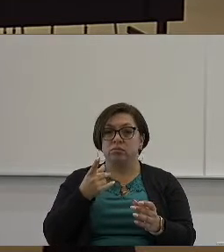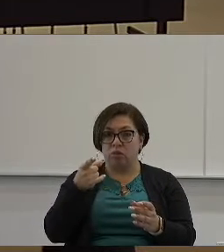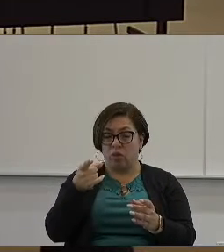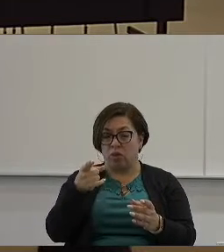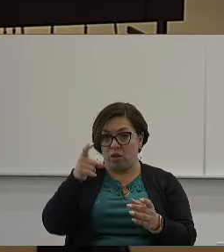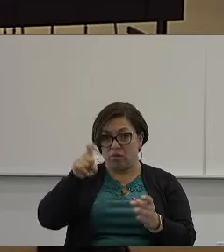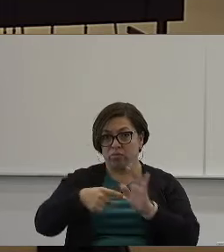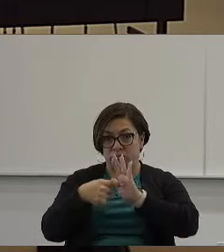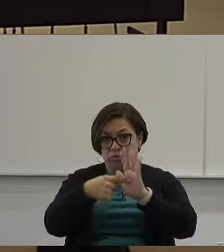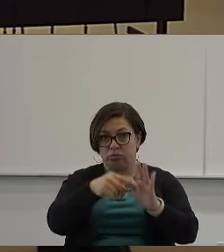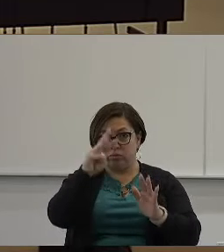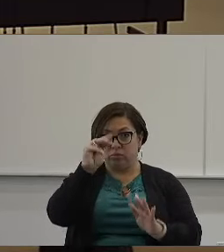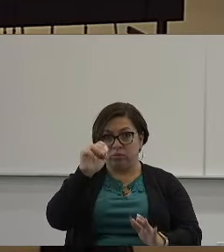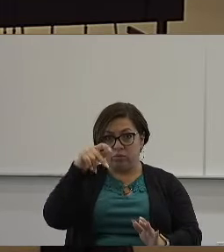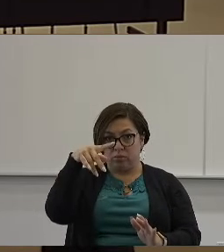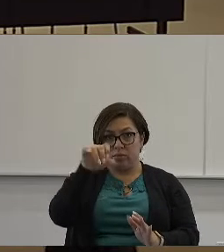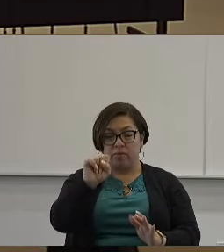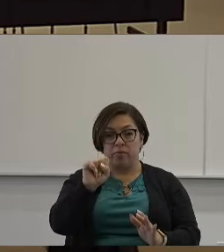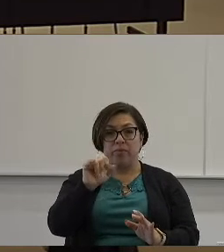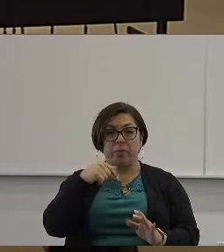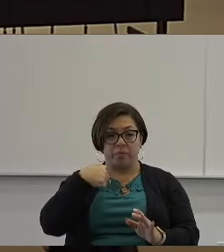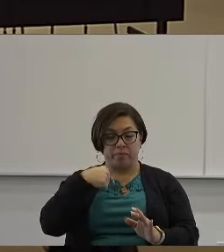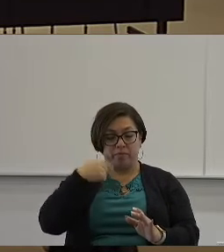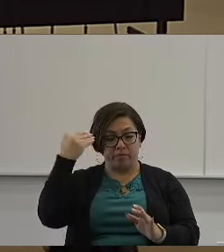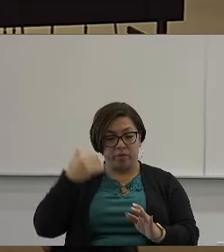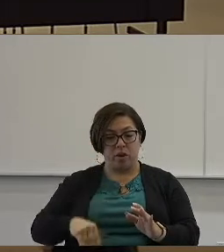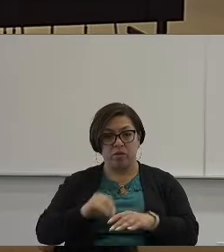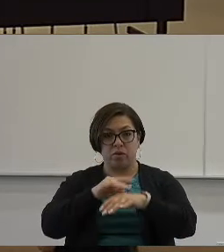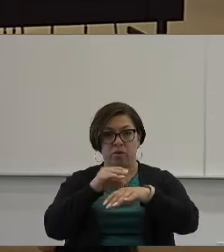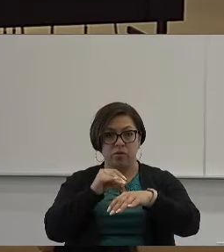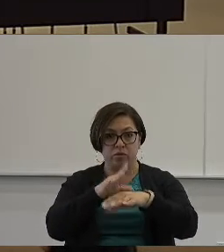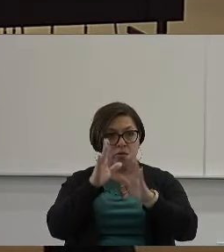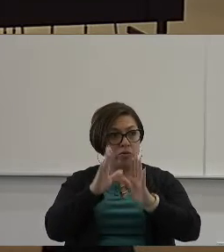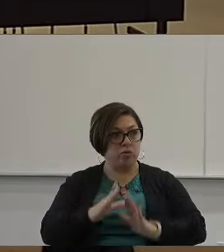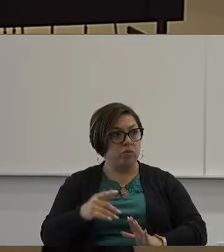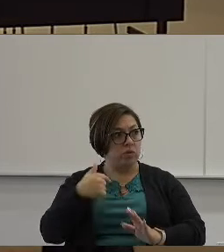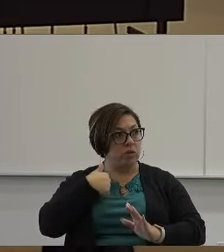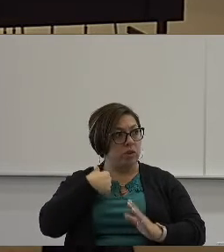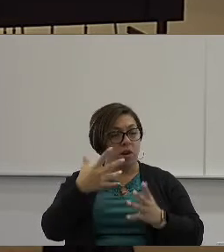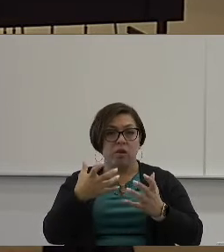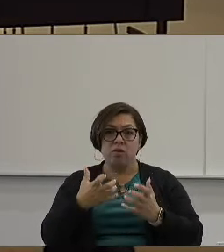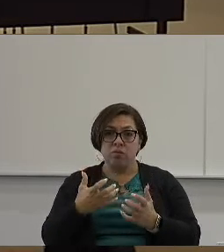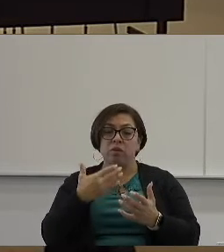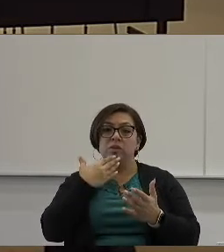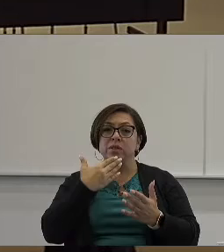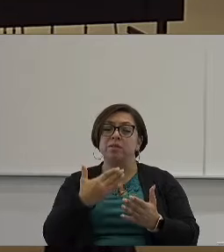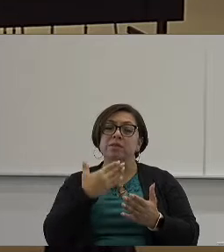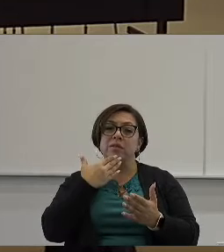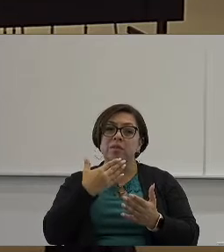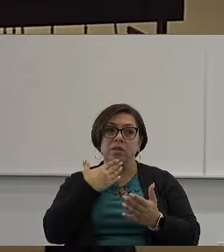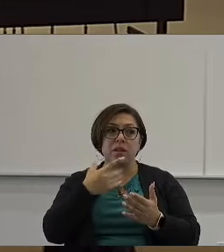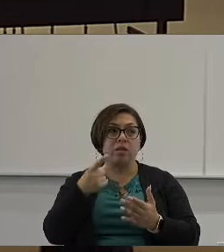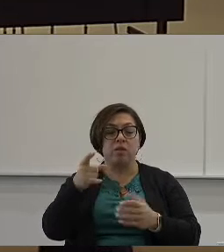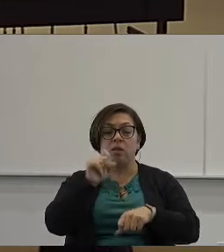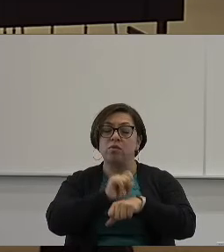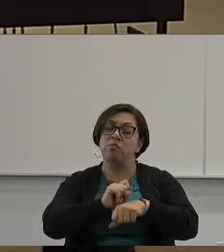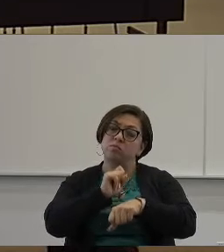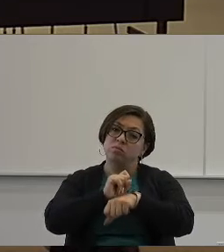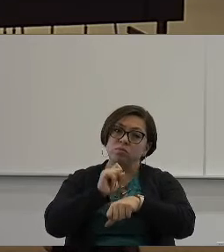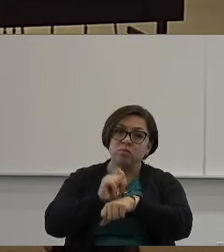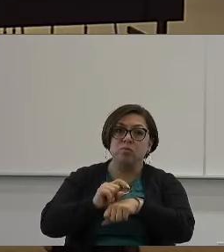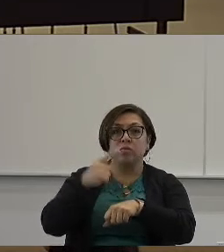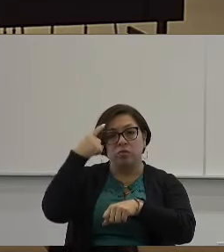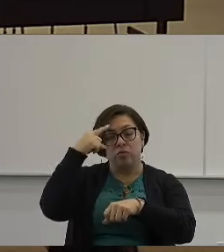board. And as the consultant, I want to extend my sincere thanks to each one of them. They've all worked very hard and done some very good work in